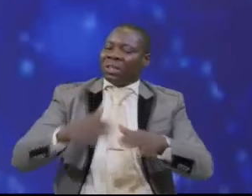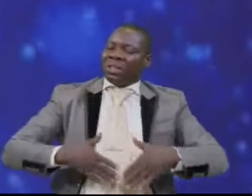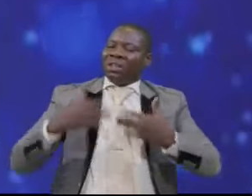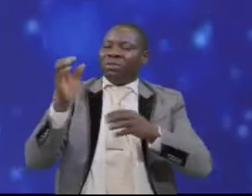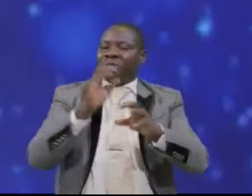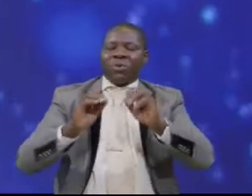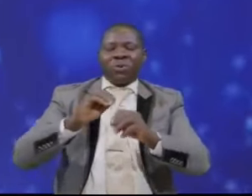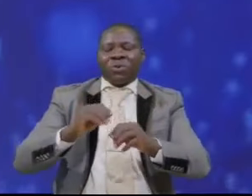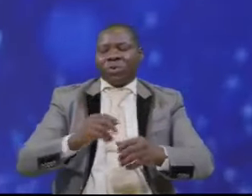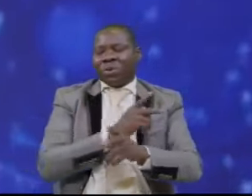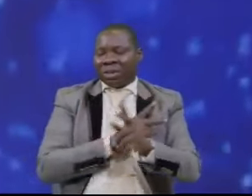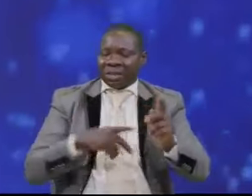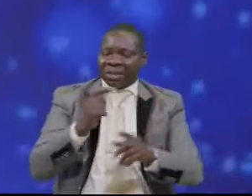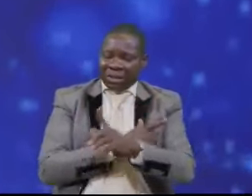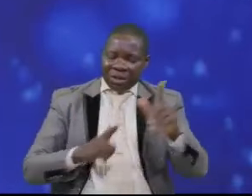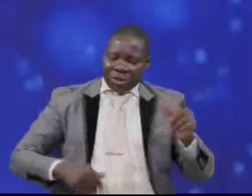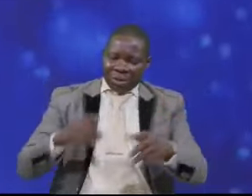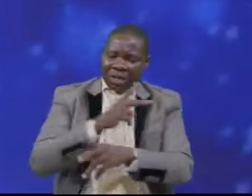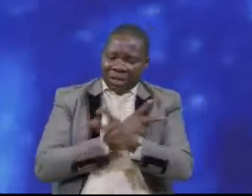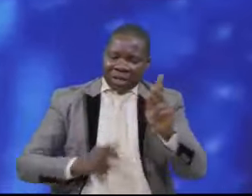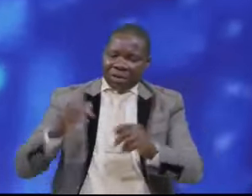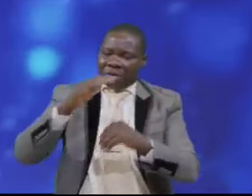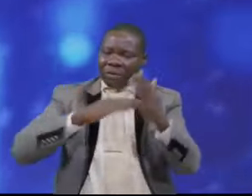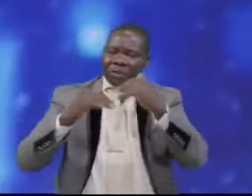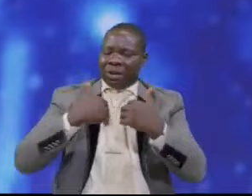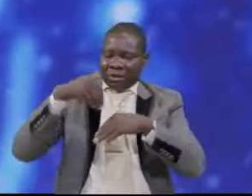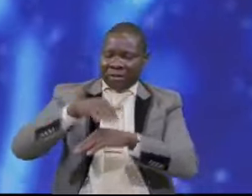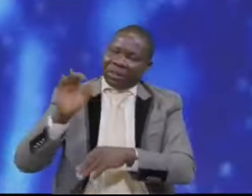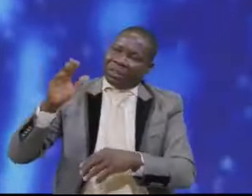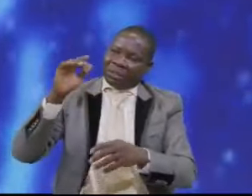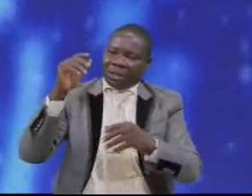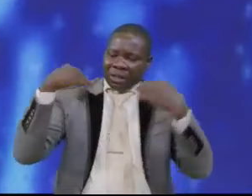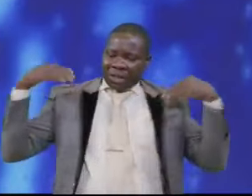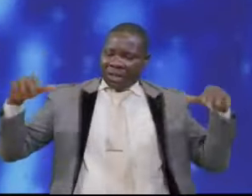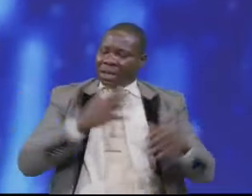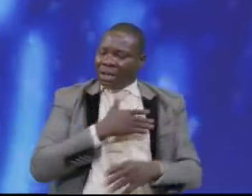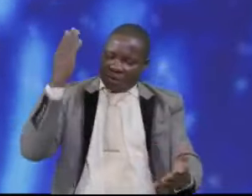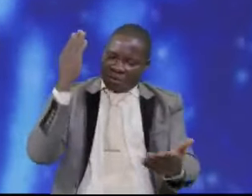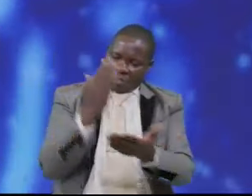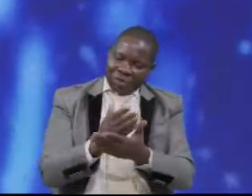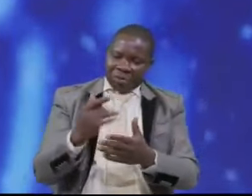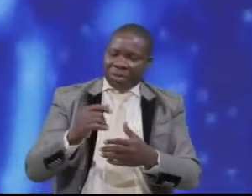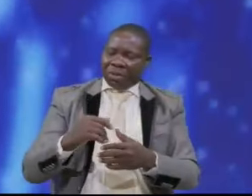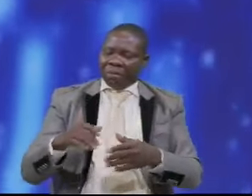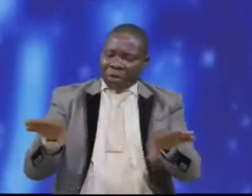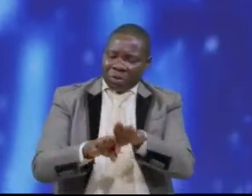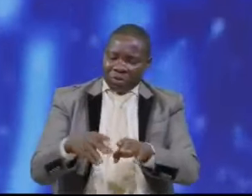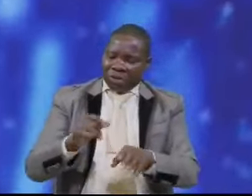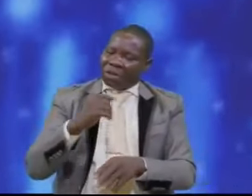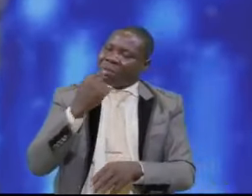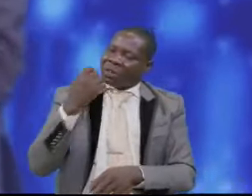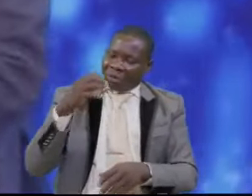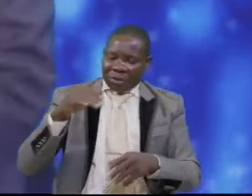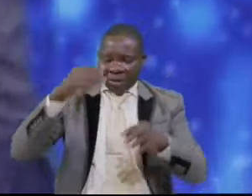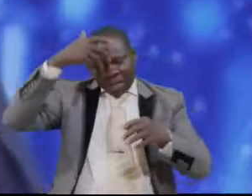of heaven, has sent his angel and he has shot the lion's mouth. They do not hurt me. Is that so? Come out. And they looked